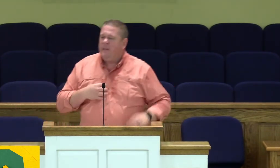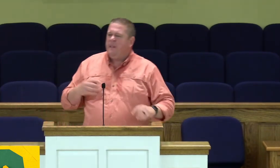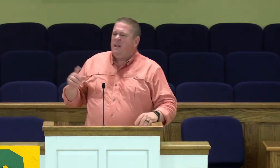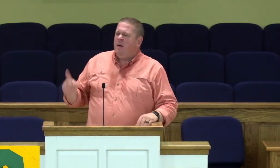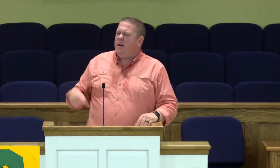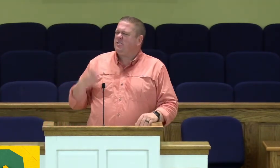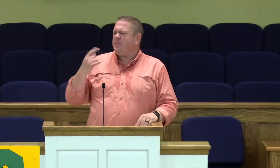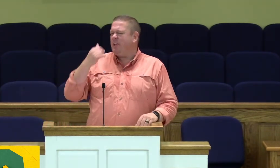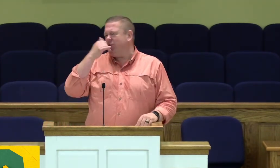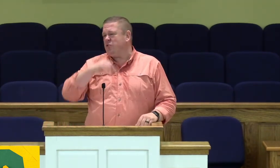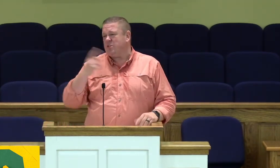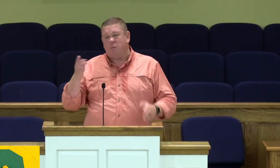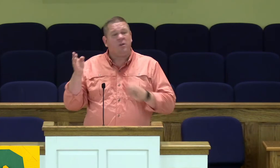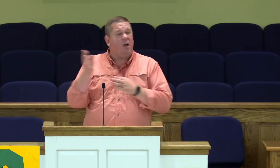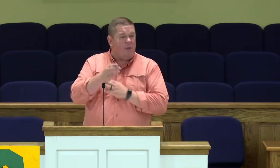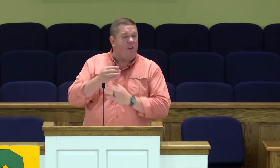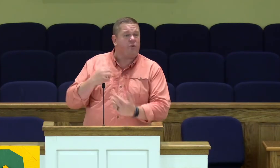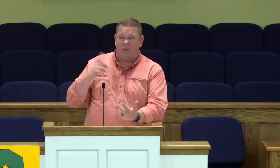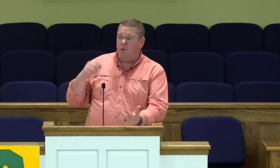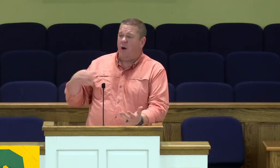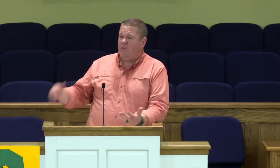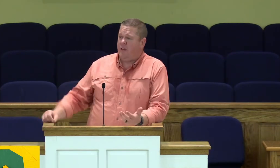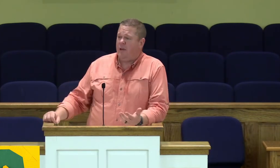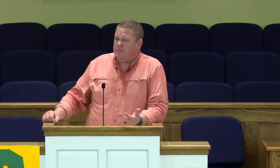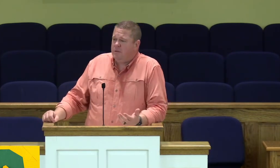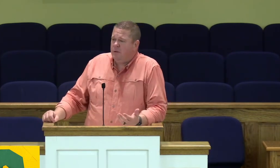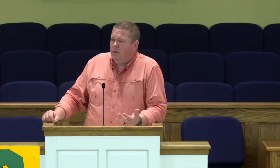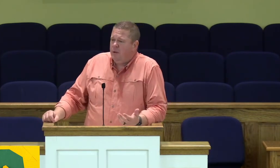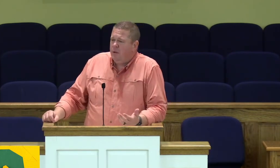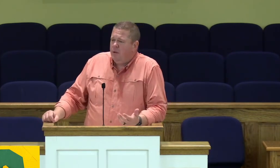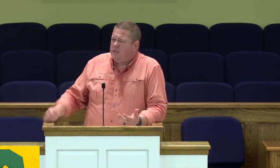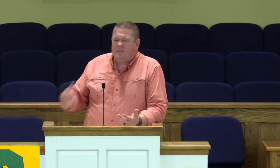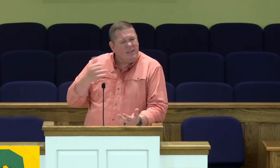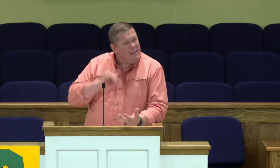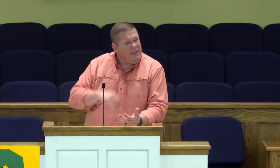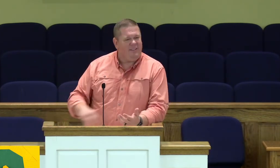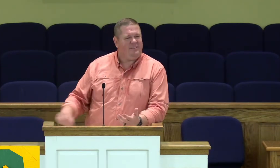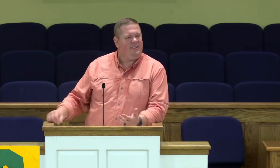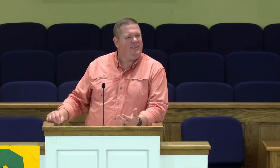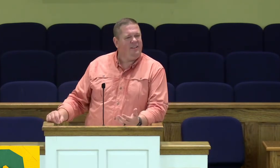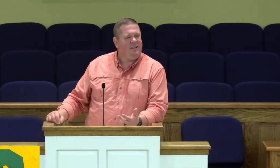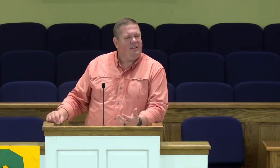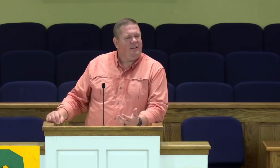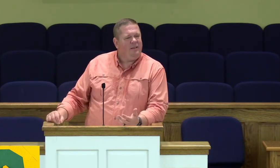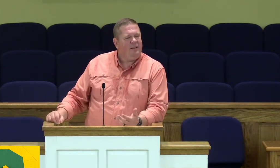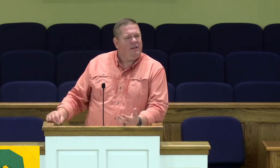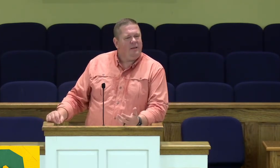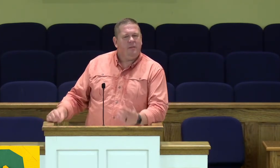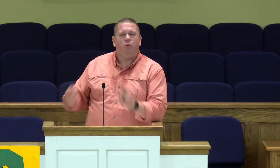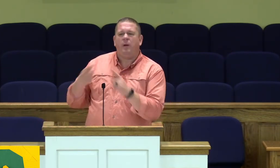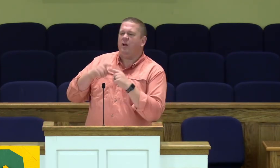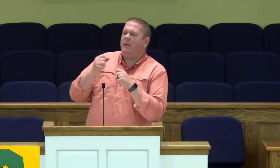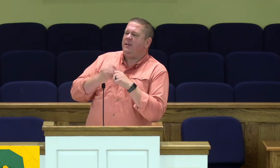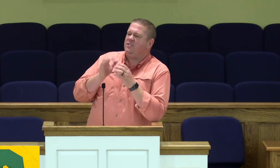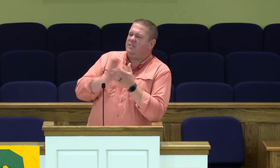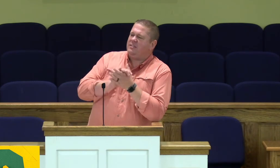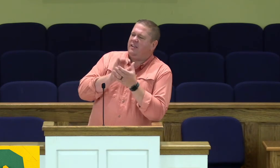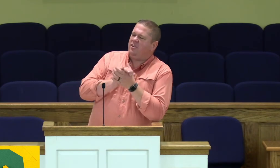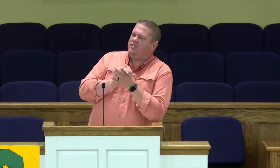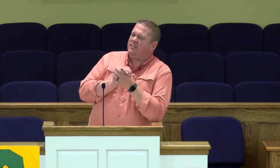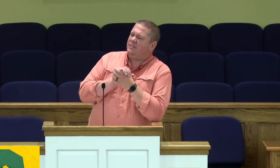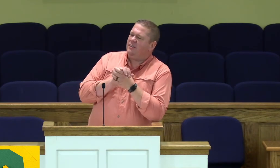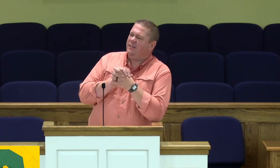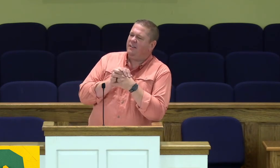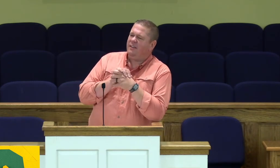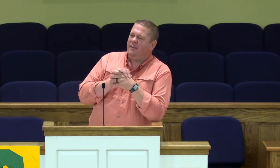complain about something as foolish as someone cutting me off, which I do oftentimes. It's silliness. The point I'm trying to make is just this. Hey,